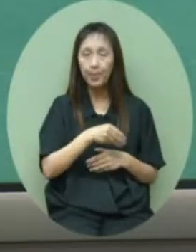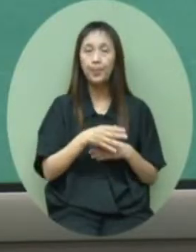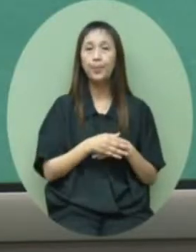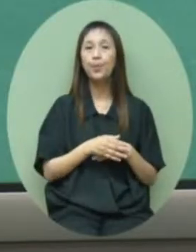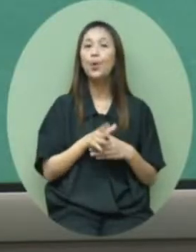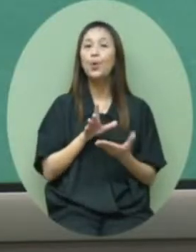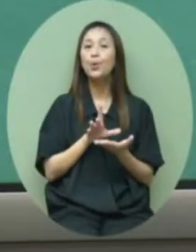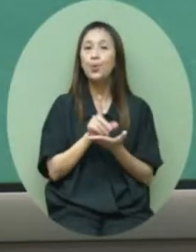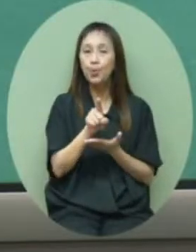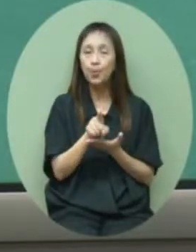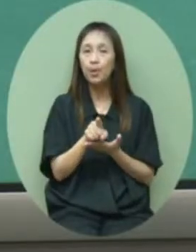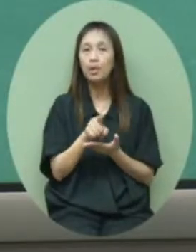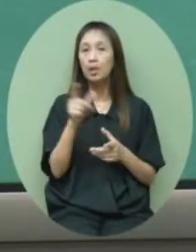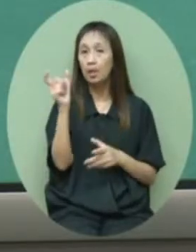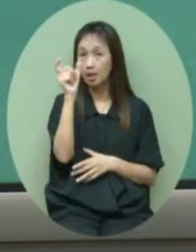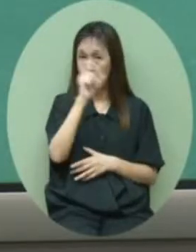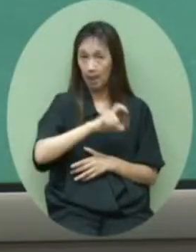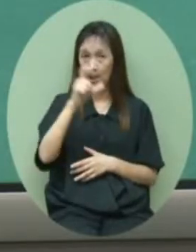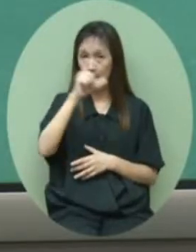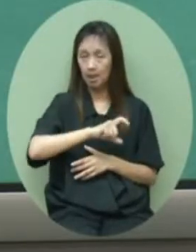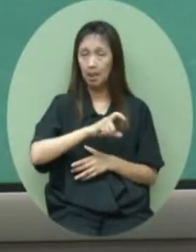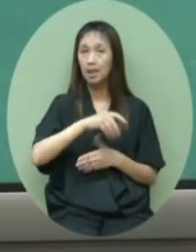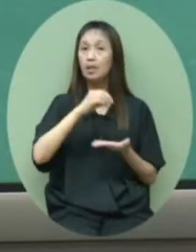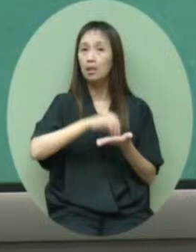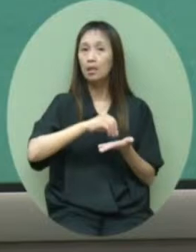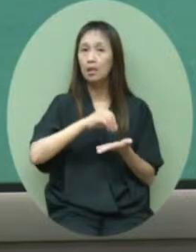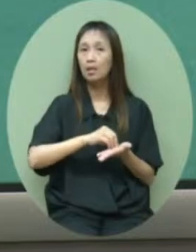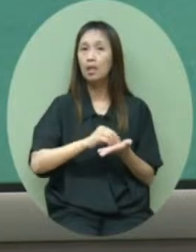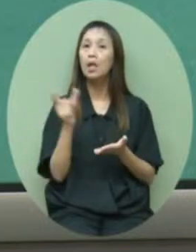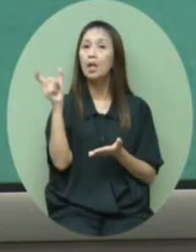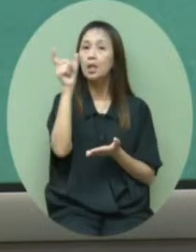taxi operators the right to operate taxis,